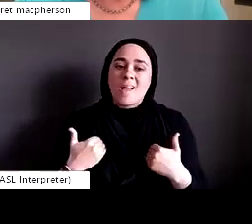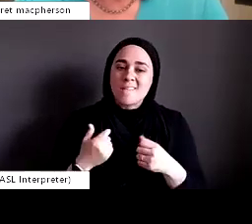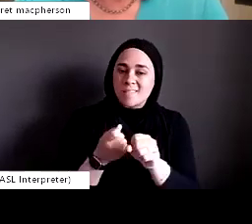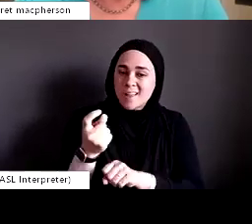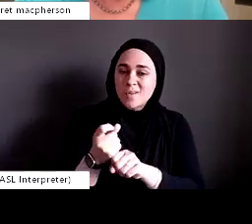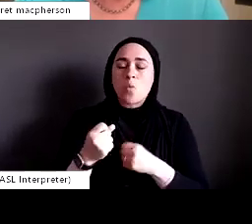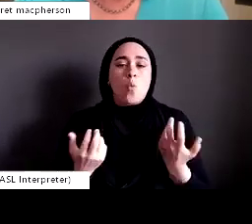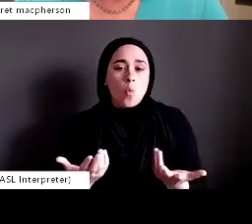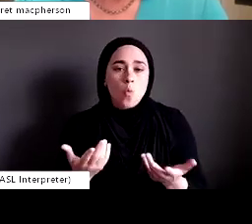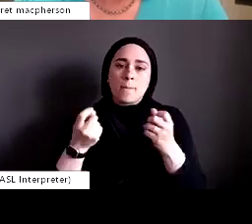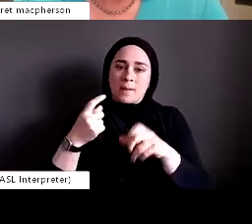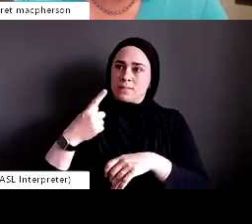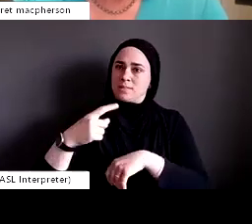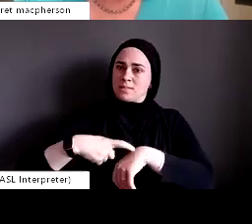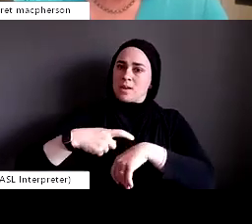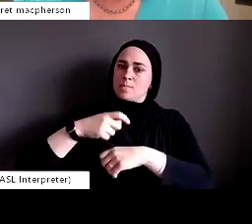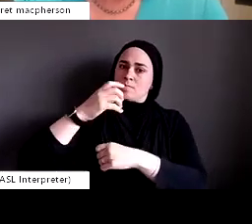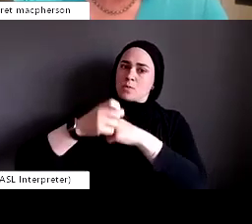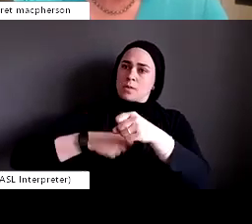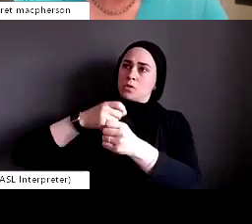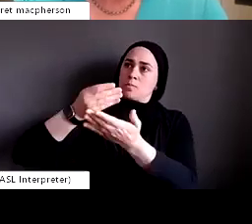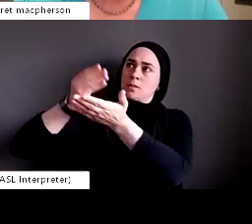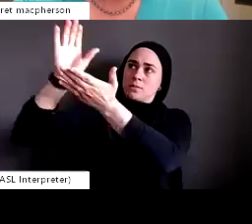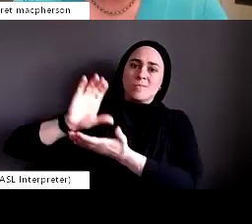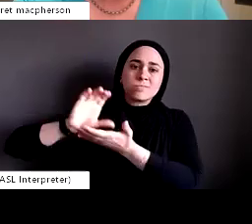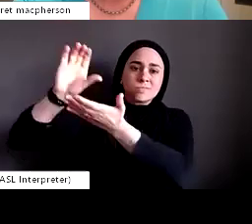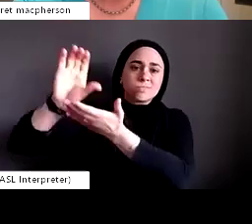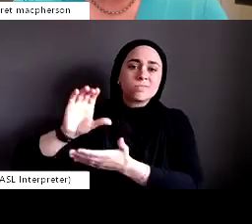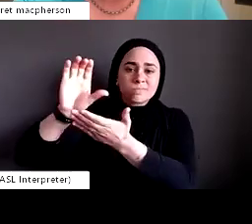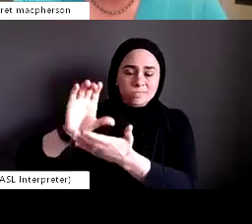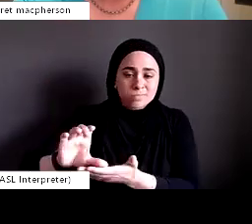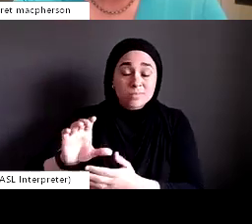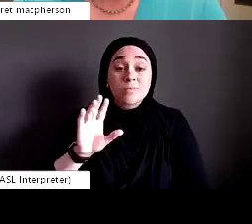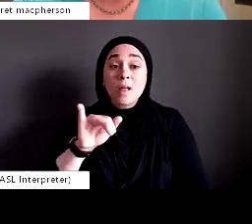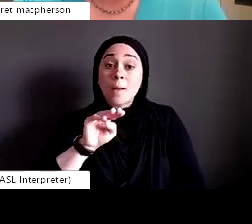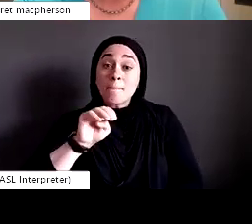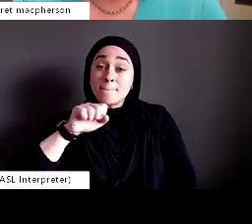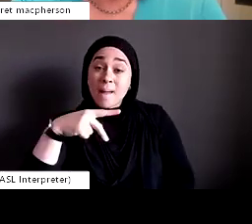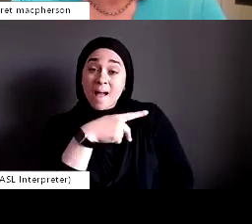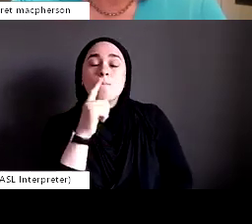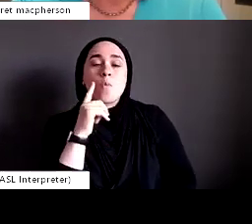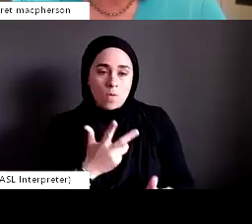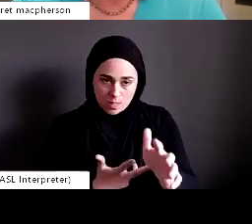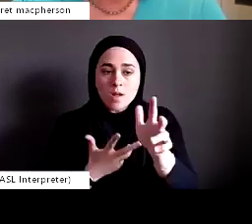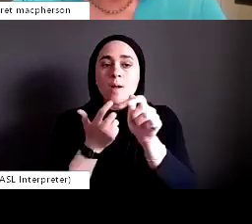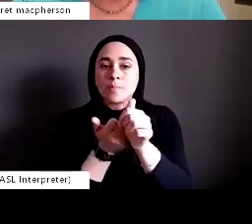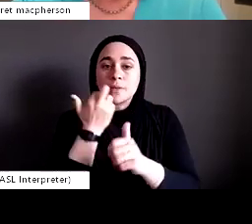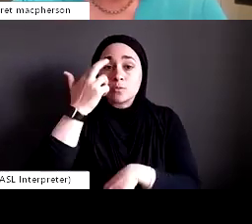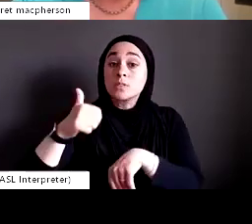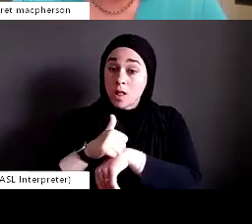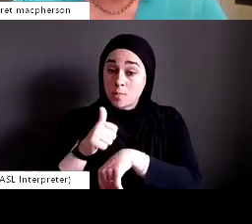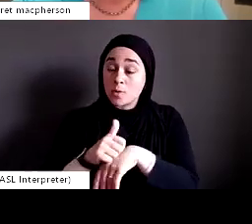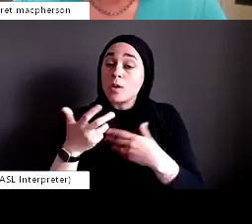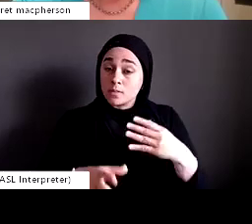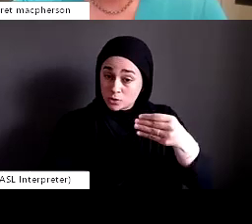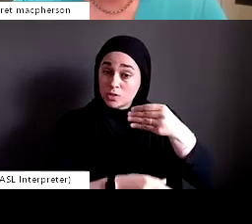Now, what's happened over the last little while is we're going to update this map because Alberta has added funding